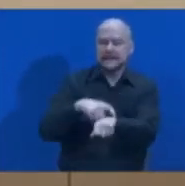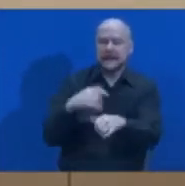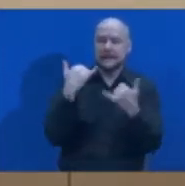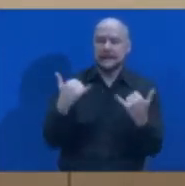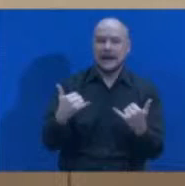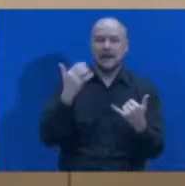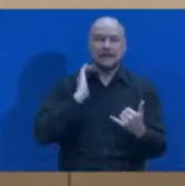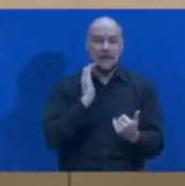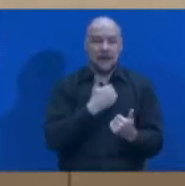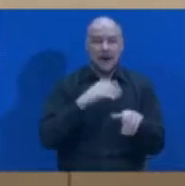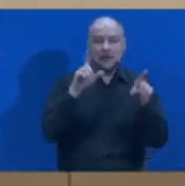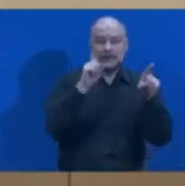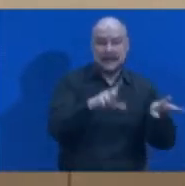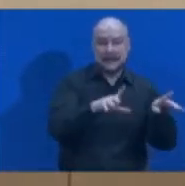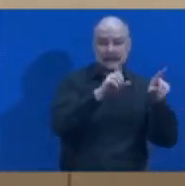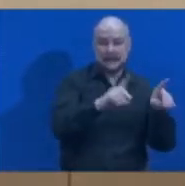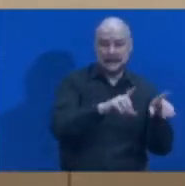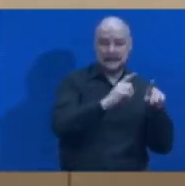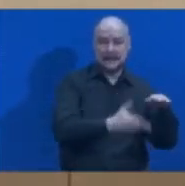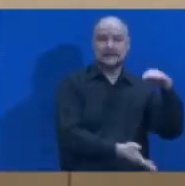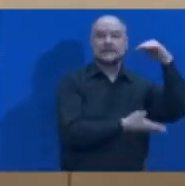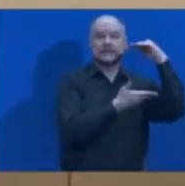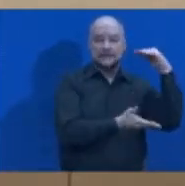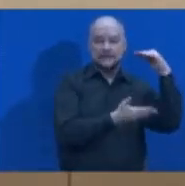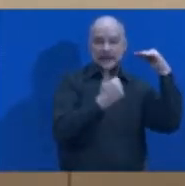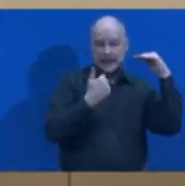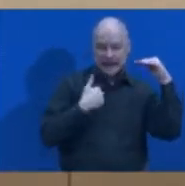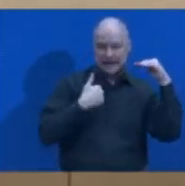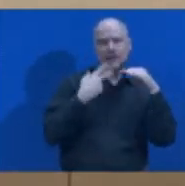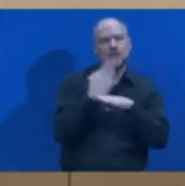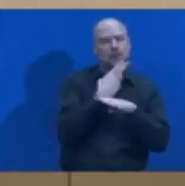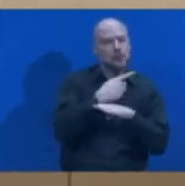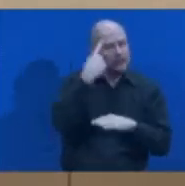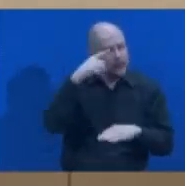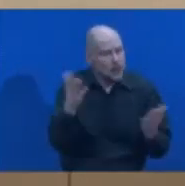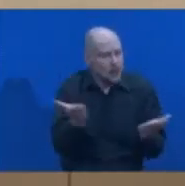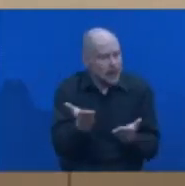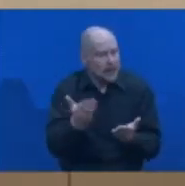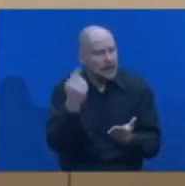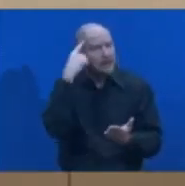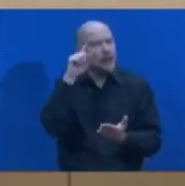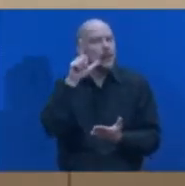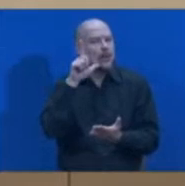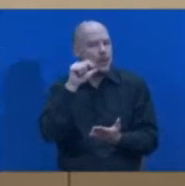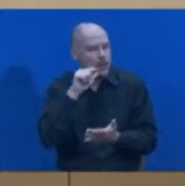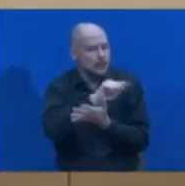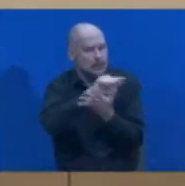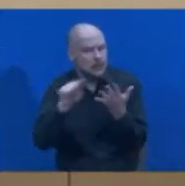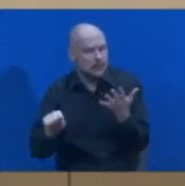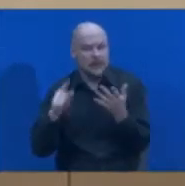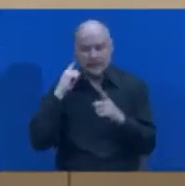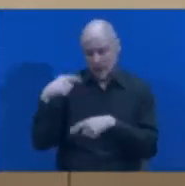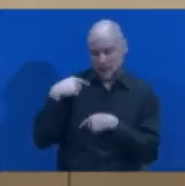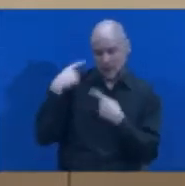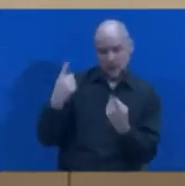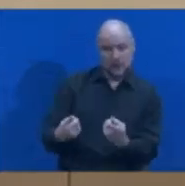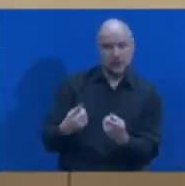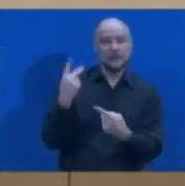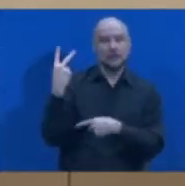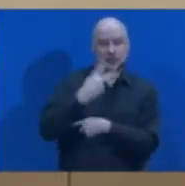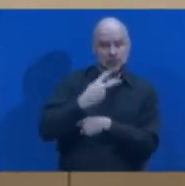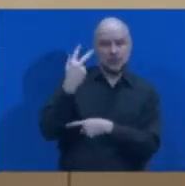testing strategy that we have been working on with our community partners. So to date, over